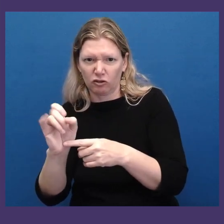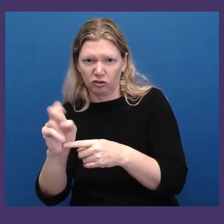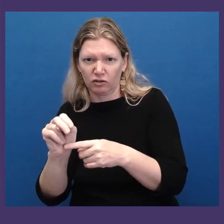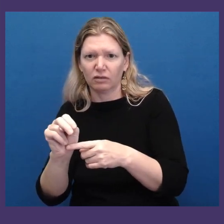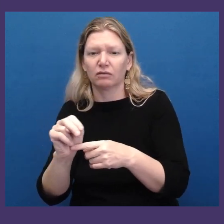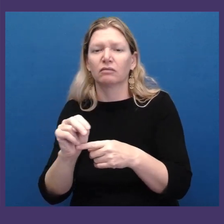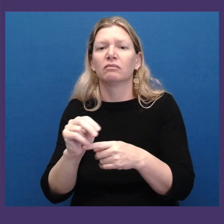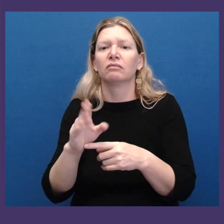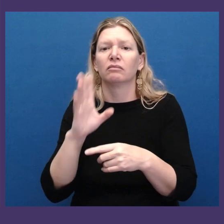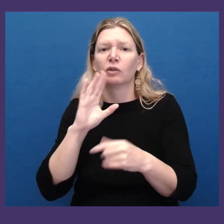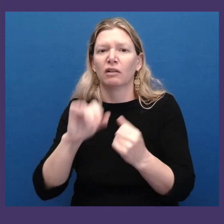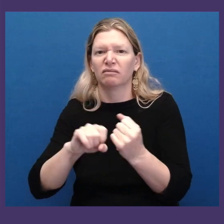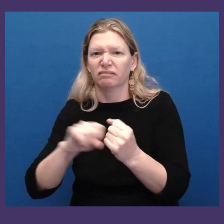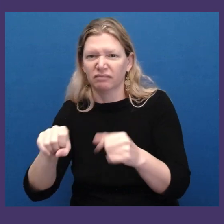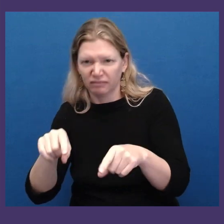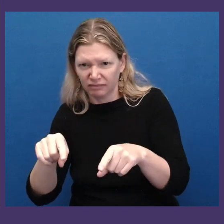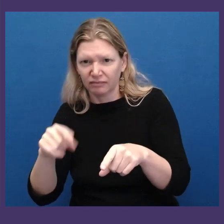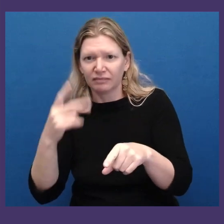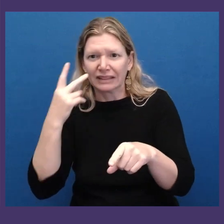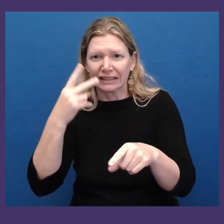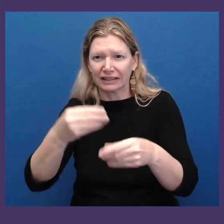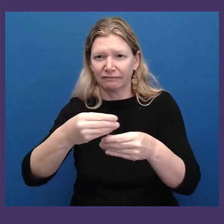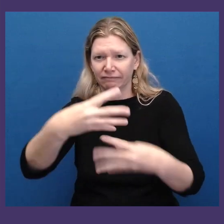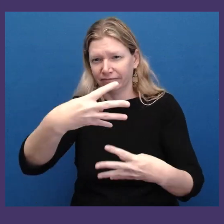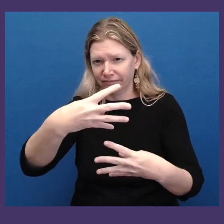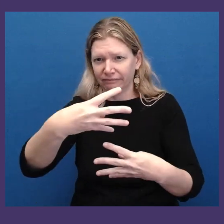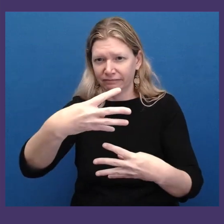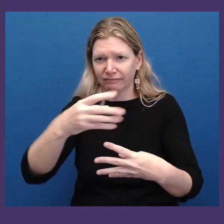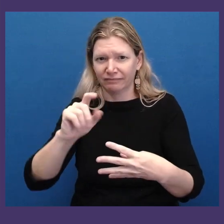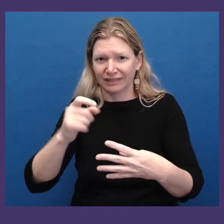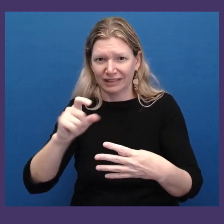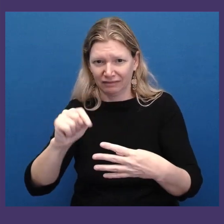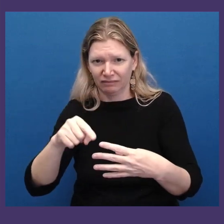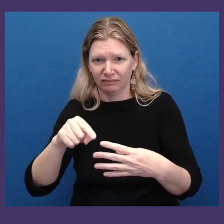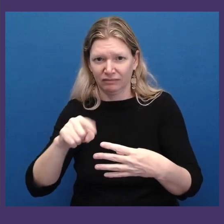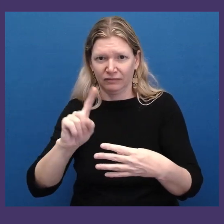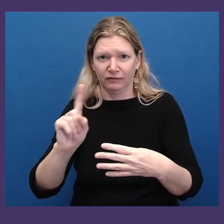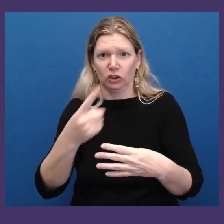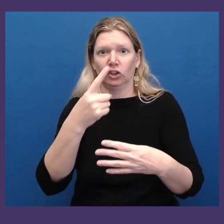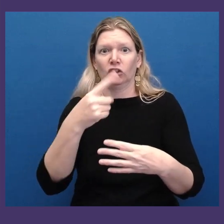text. I'm going to press enter. Enter. Readme.md. Editor group 1. Editor. Blank.